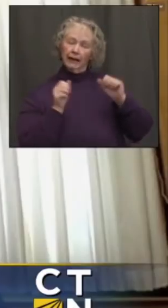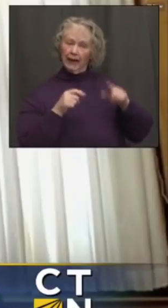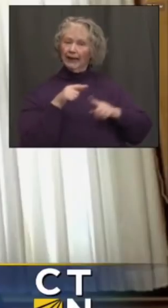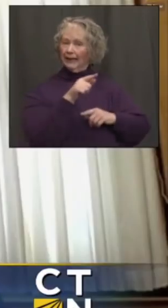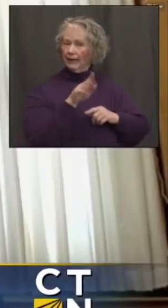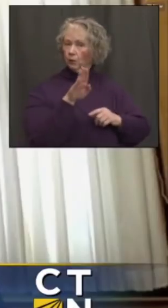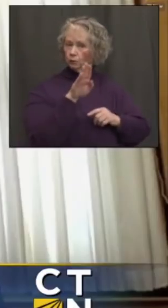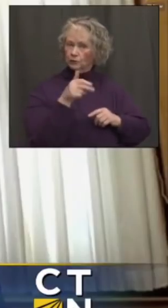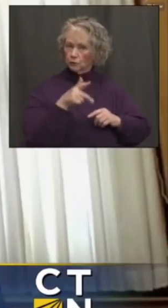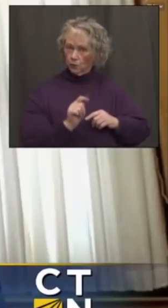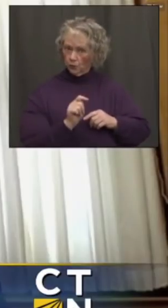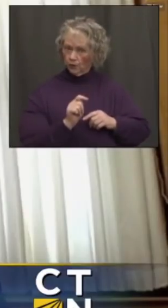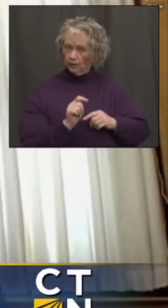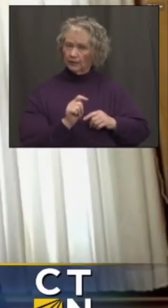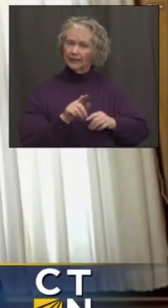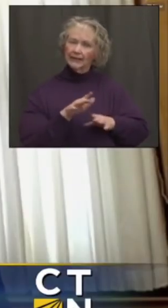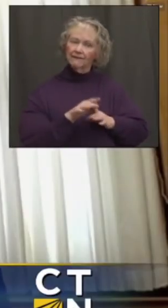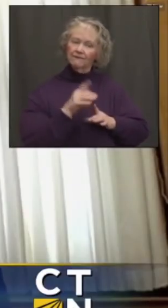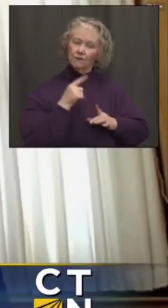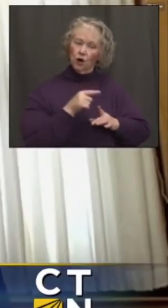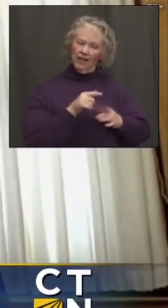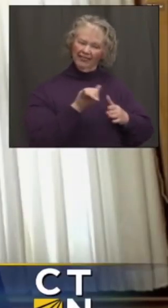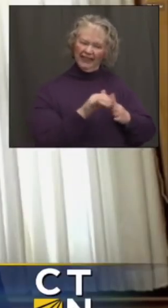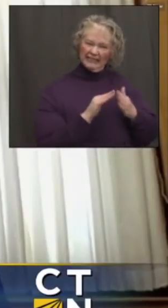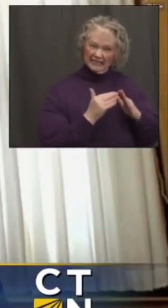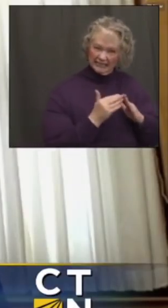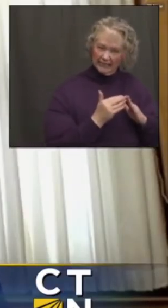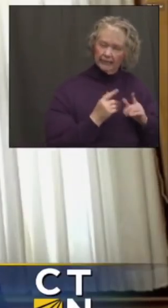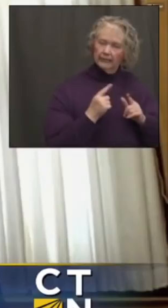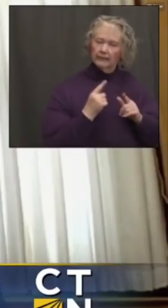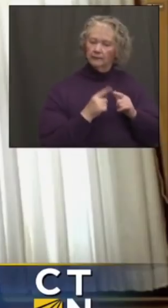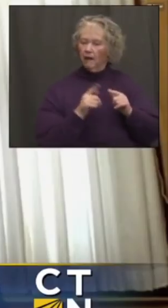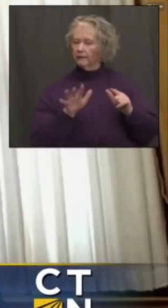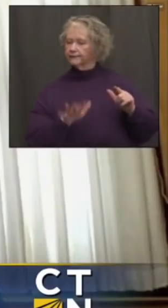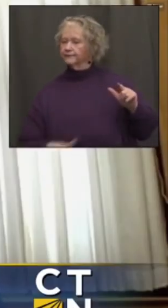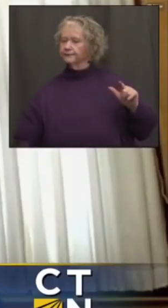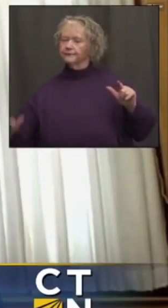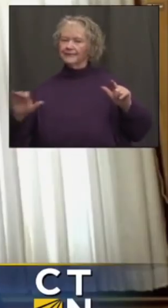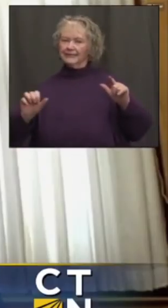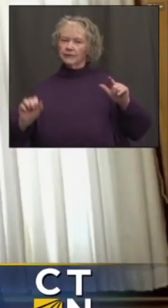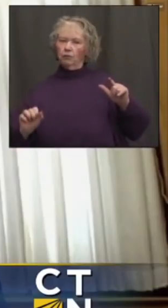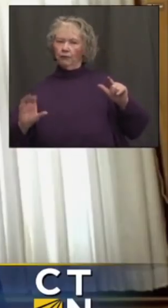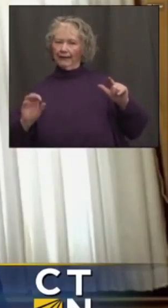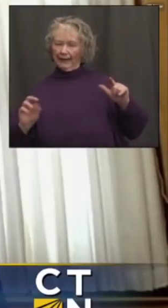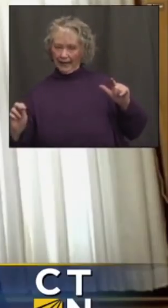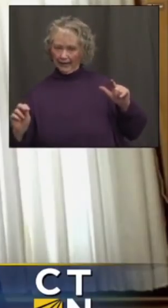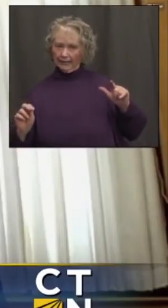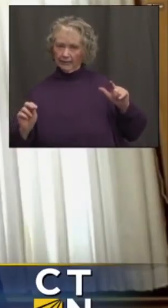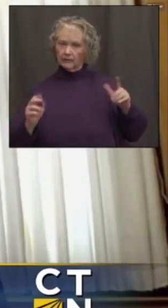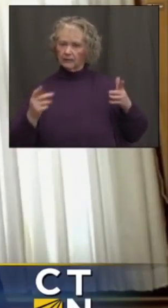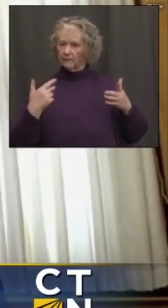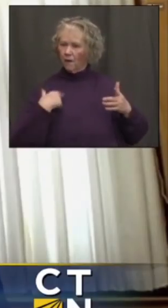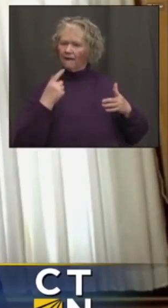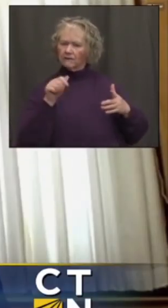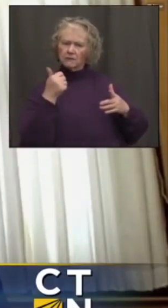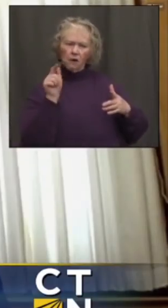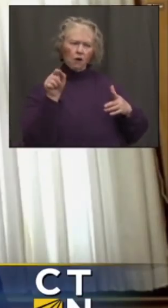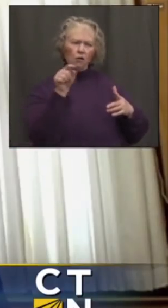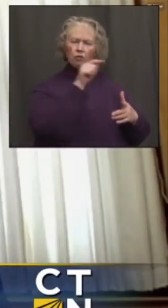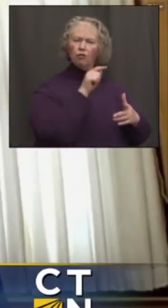about hopefully having some announcements to make there in the not too distant future. We are looking at both a mass vaccination